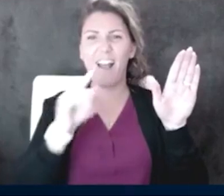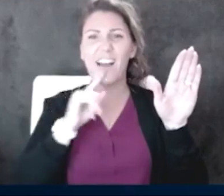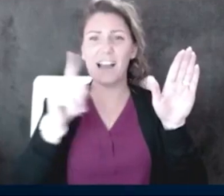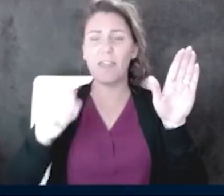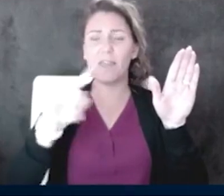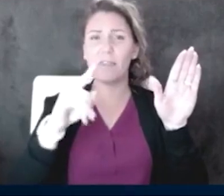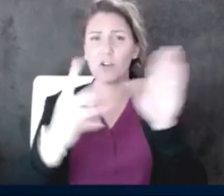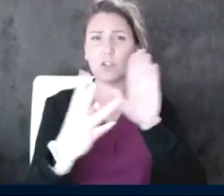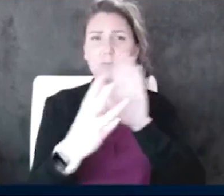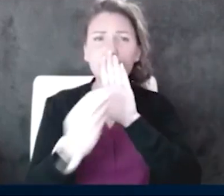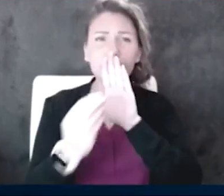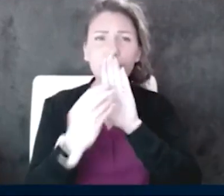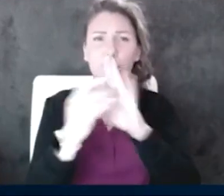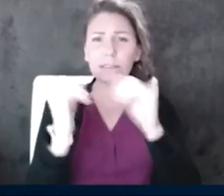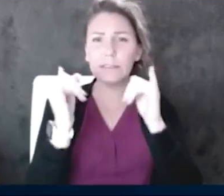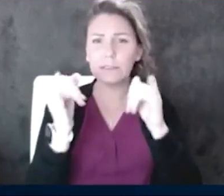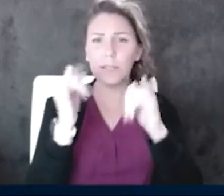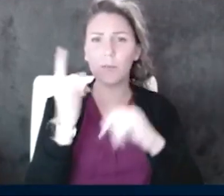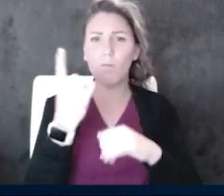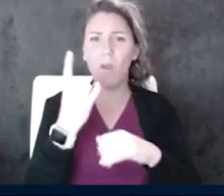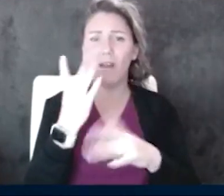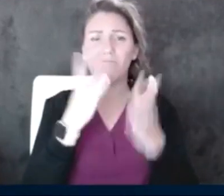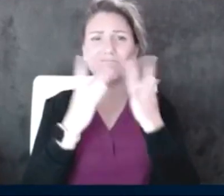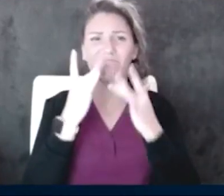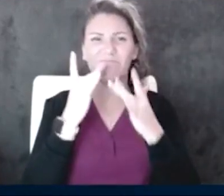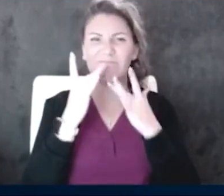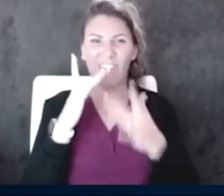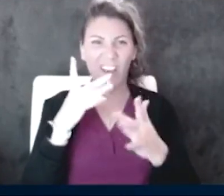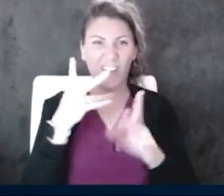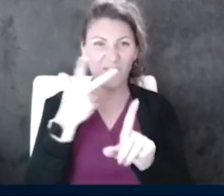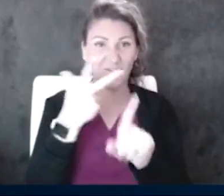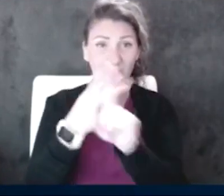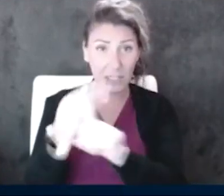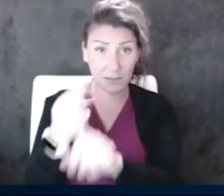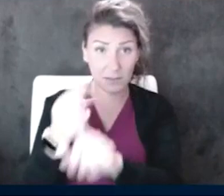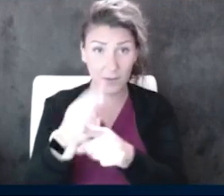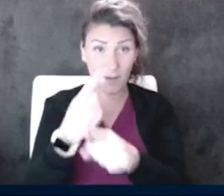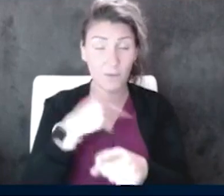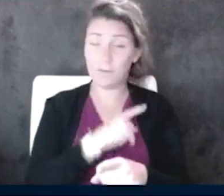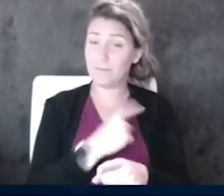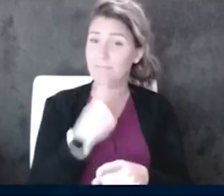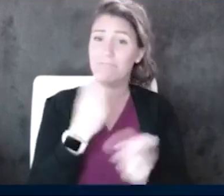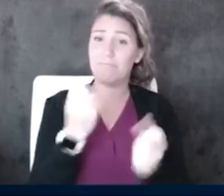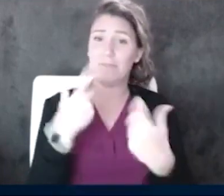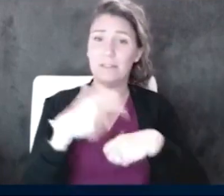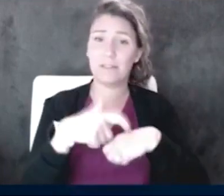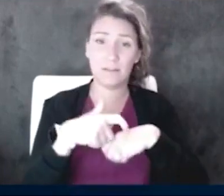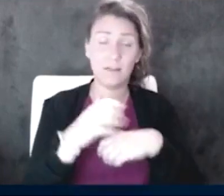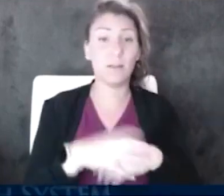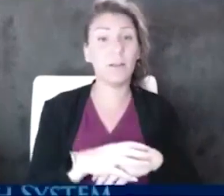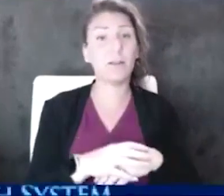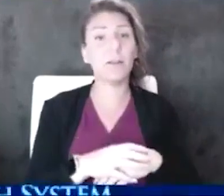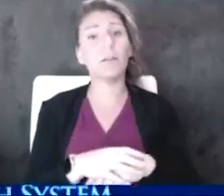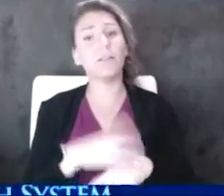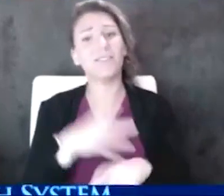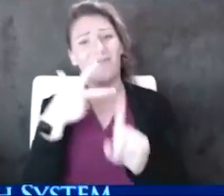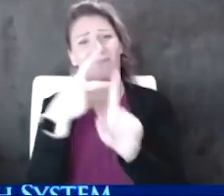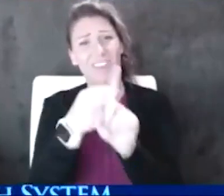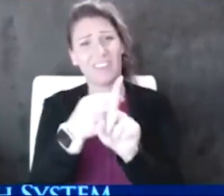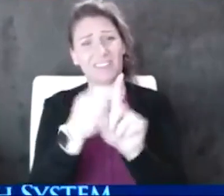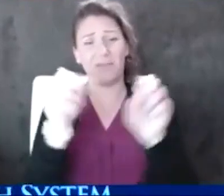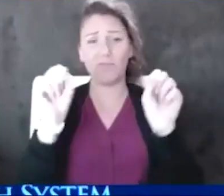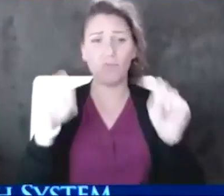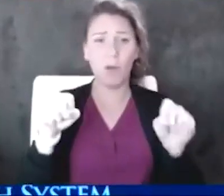where the lack of vaccination is, right? We've been saying that all along. So, vaccination probably does reduce some